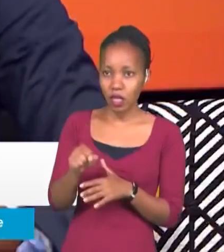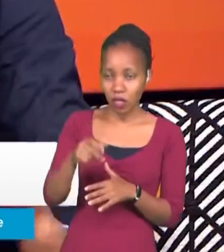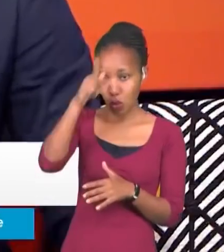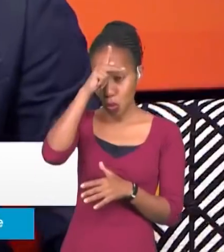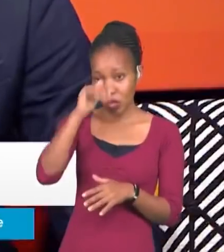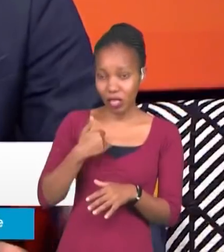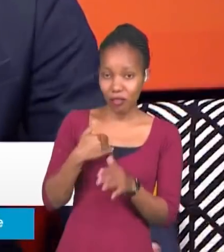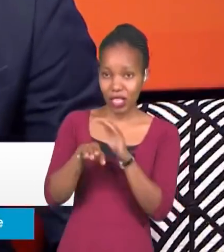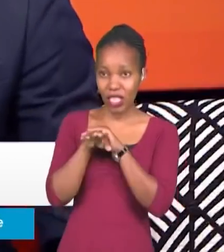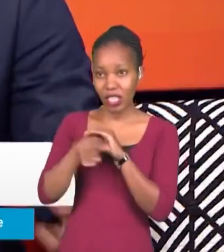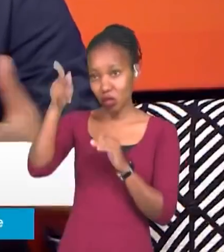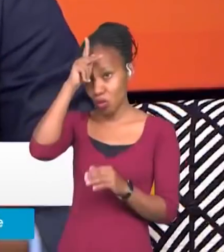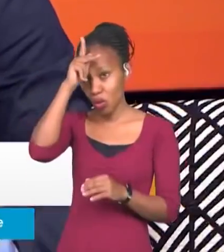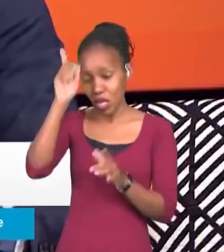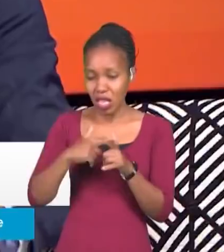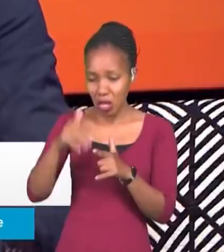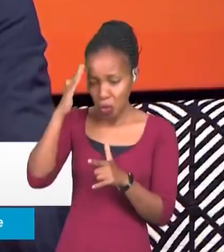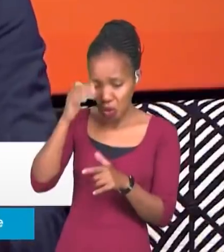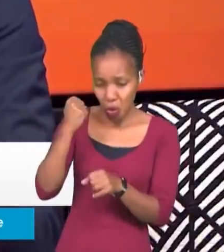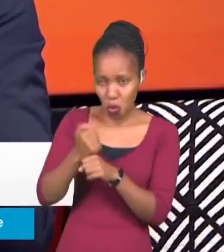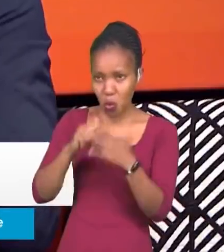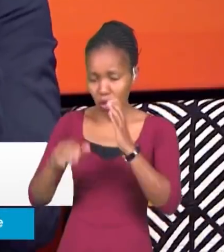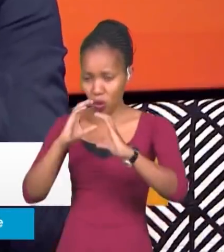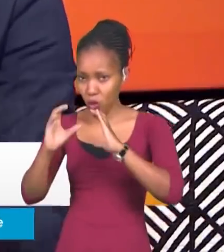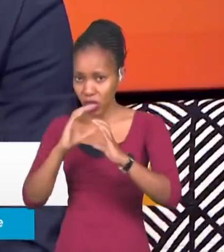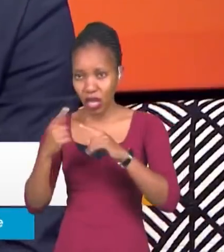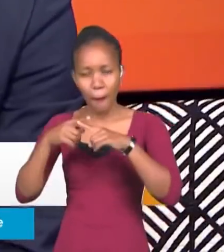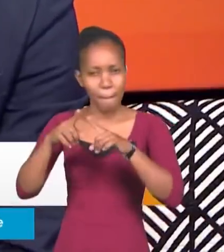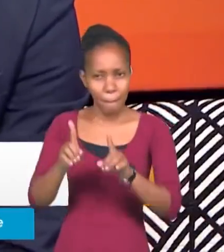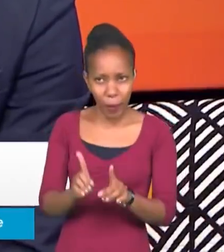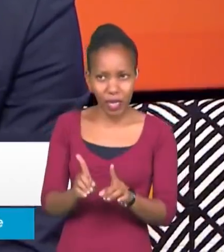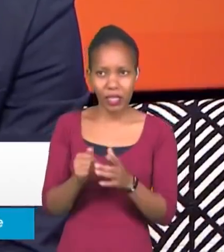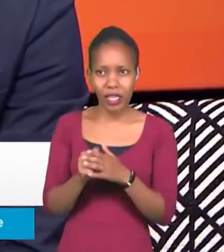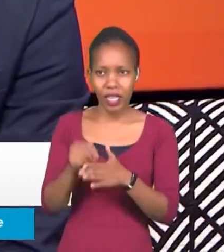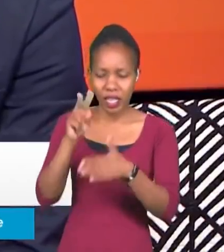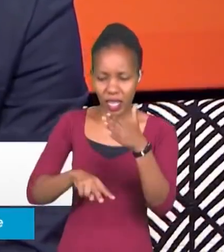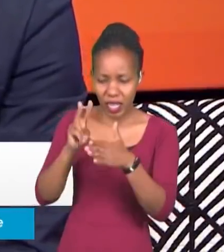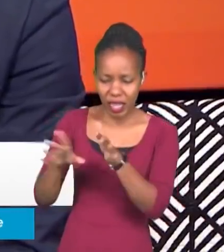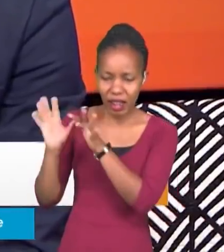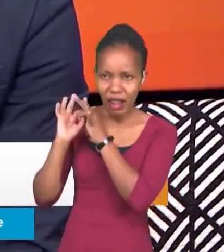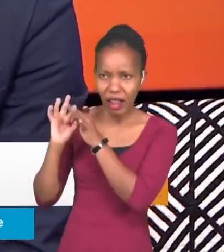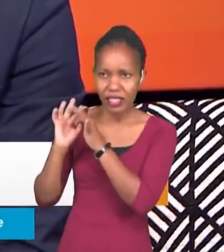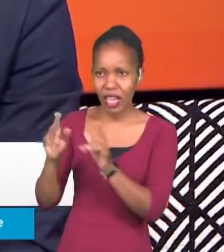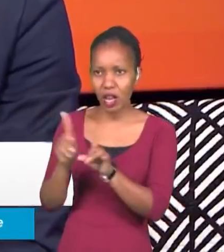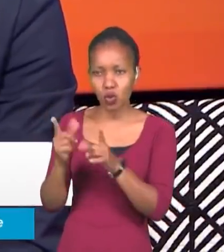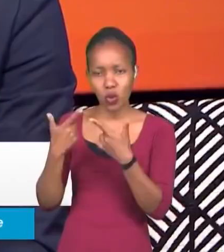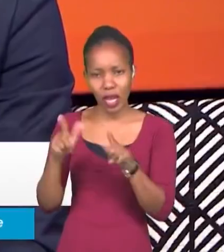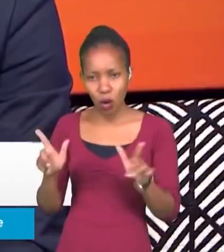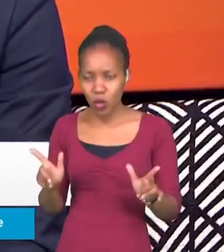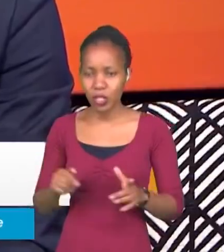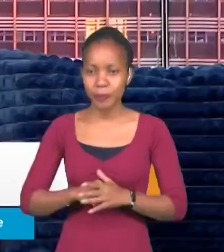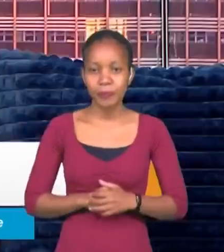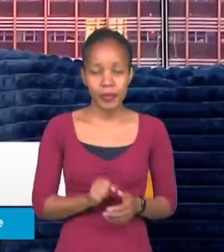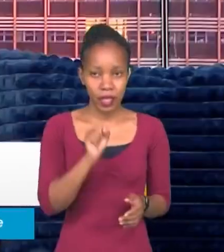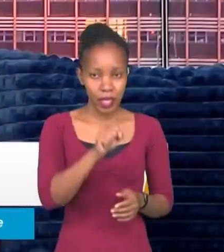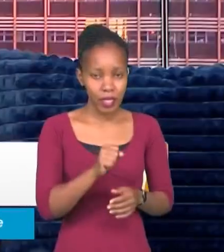knowledge, the English knowledge, where we know, of course, what you're doing, what you say, communicating. Yeah. But the reading culture and the language command. Mm. Sure.